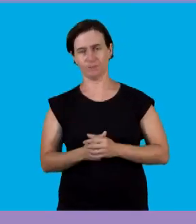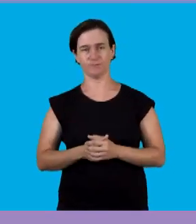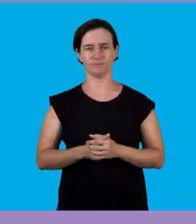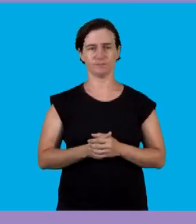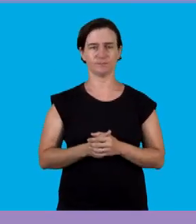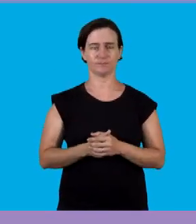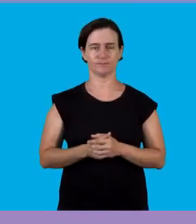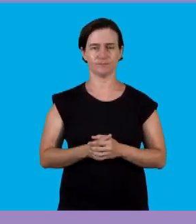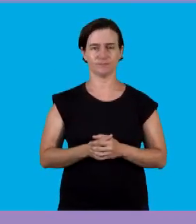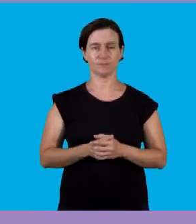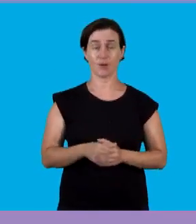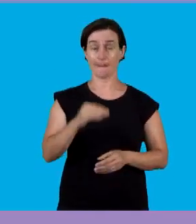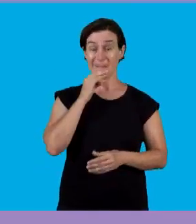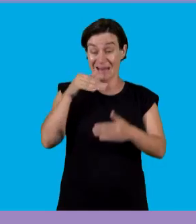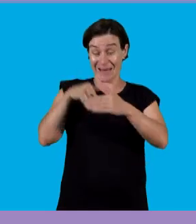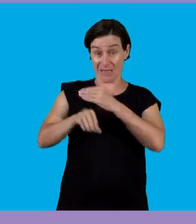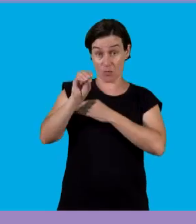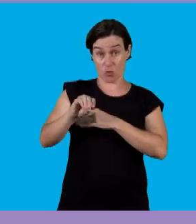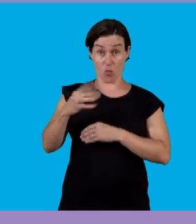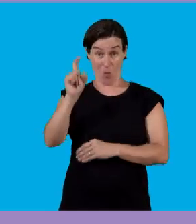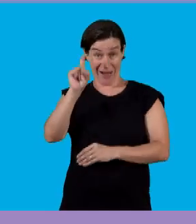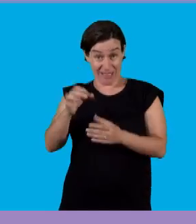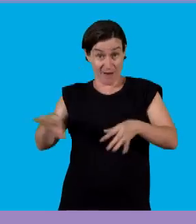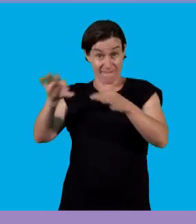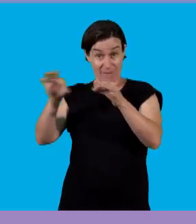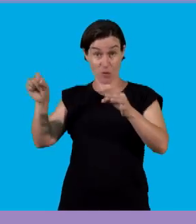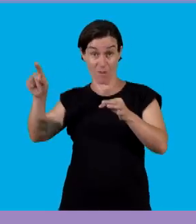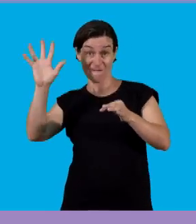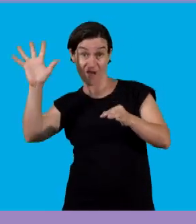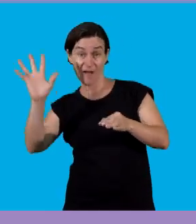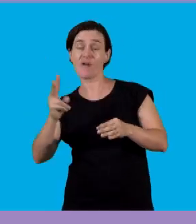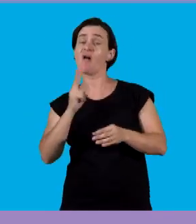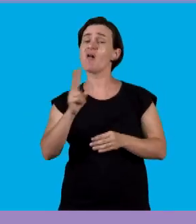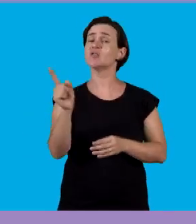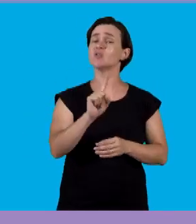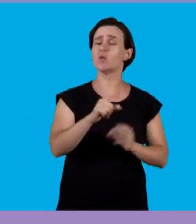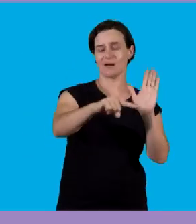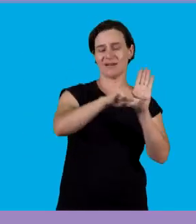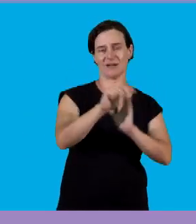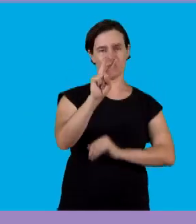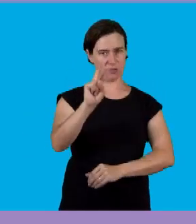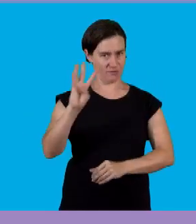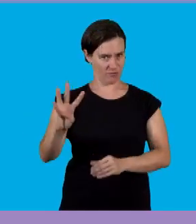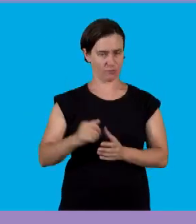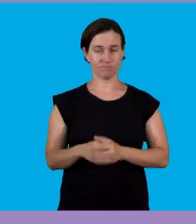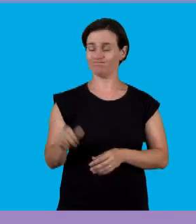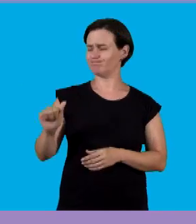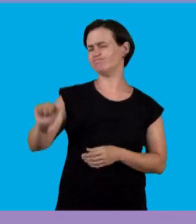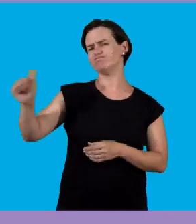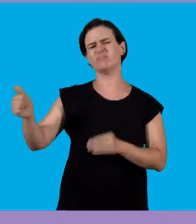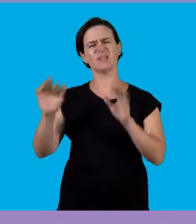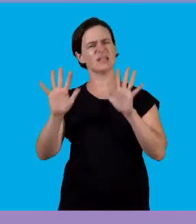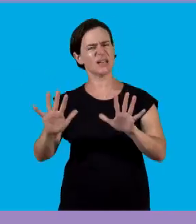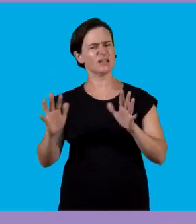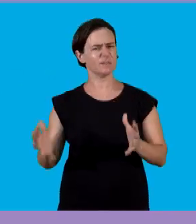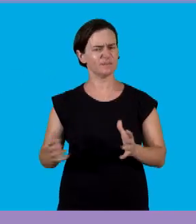24 as our answer. So when the input value is a 5, the output value is a negative 24. What about